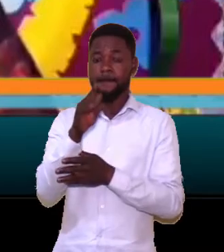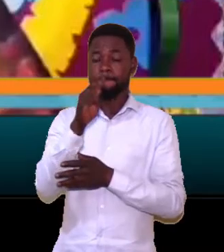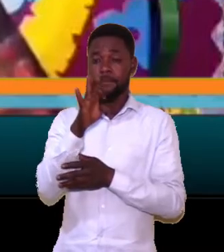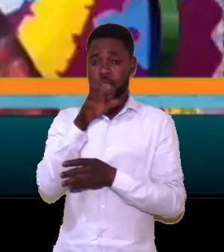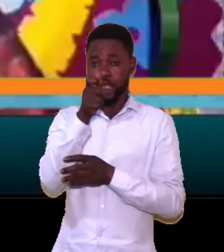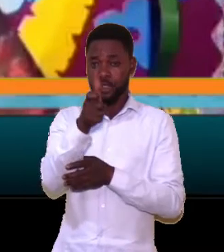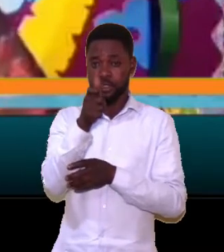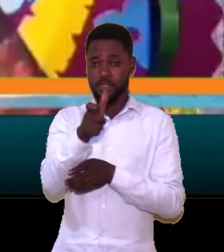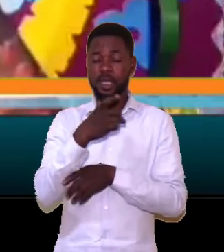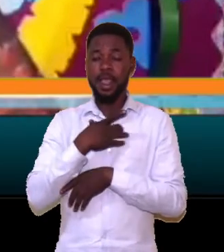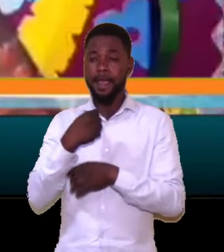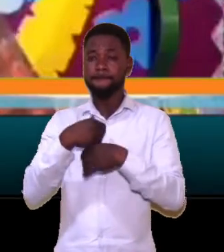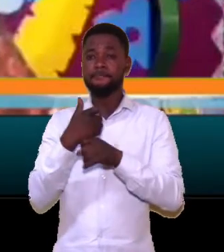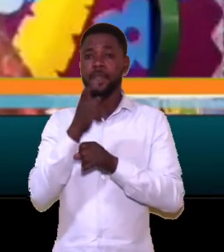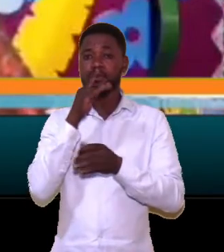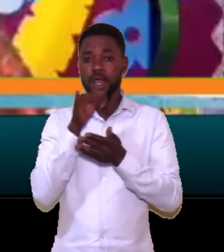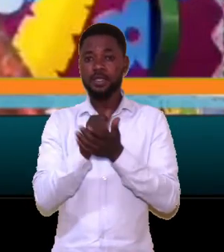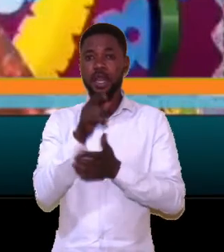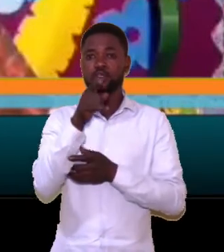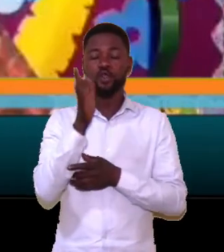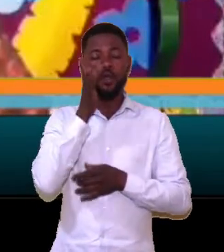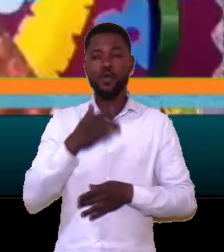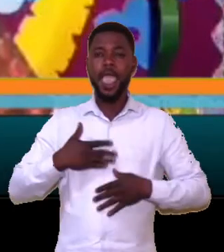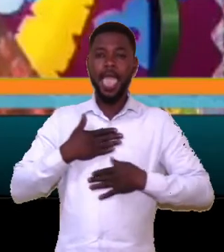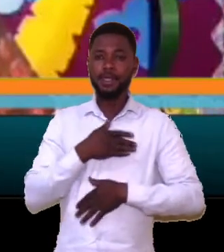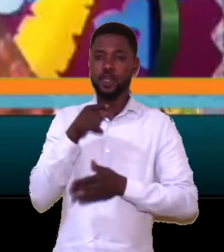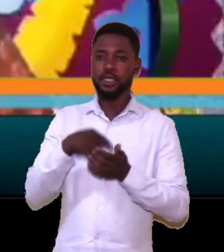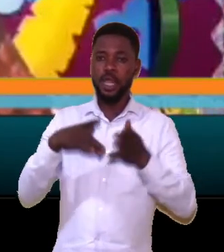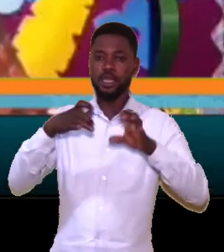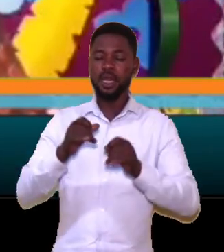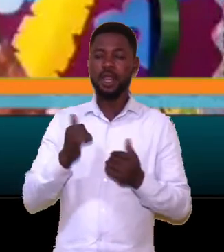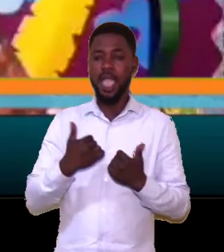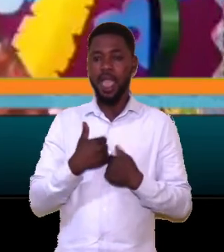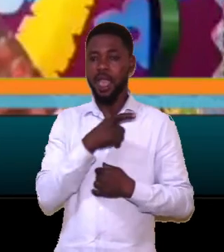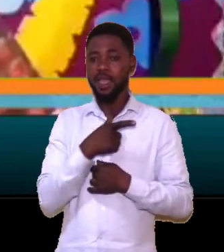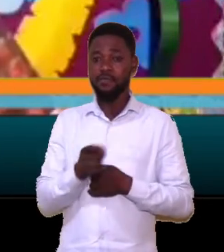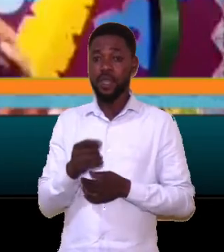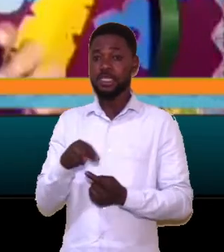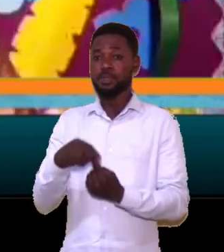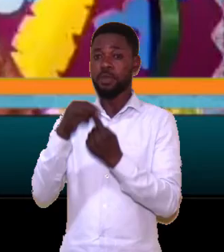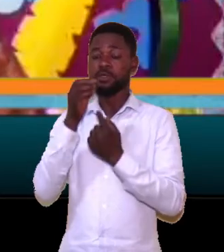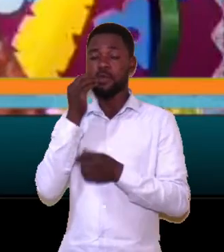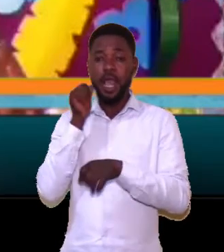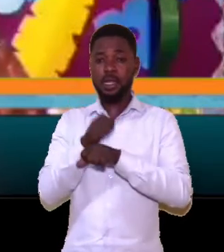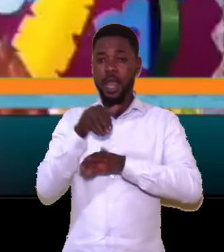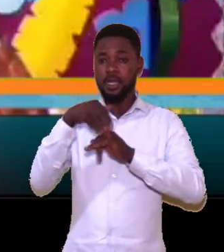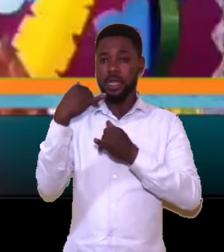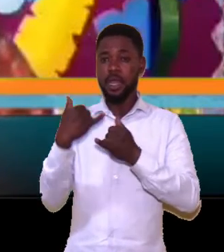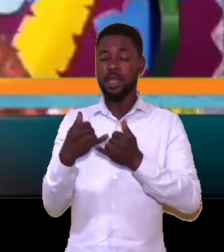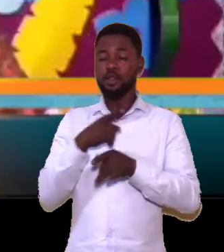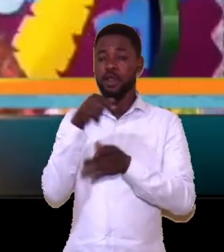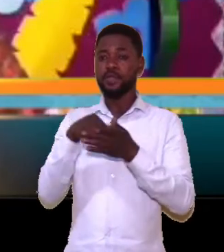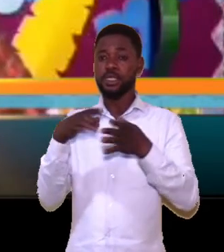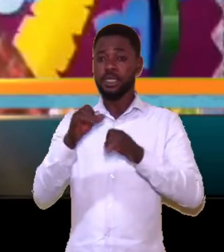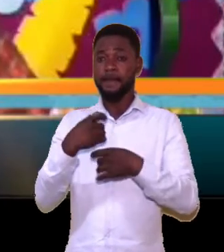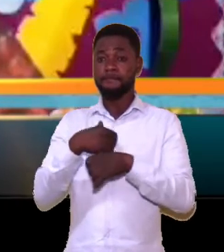this by yourself. And I'm very sure that you will enjoy this class. I have a special assignment for you at the